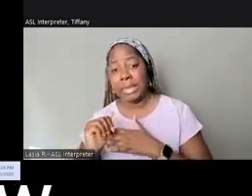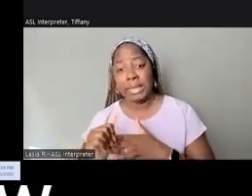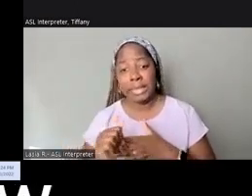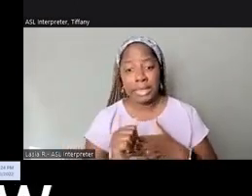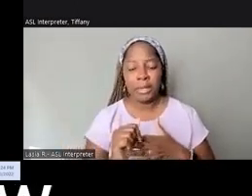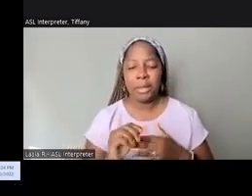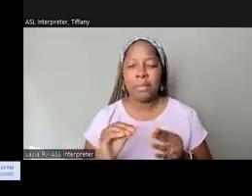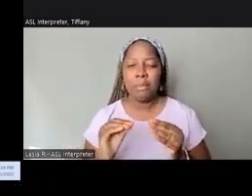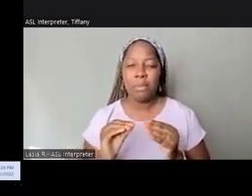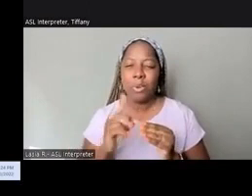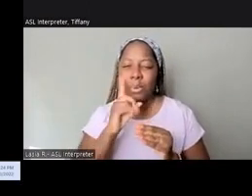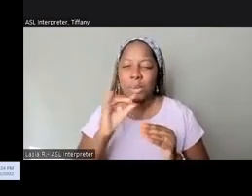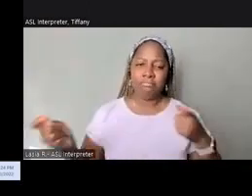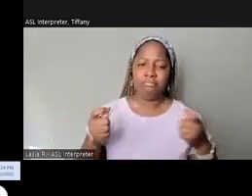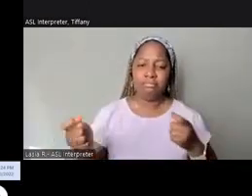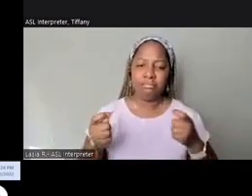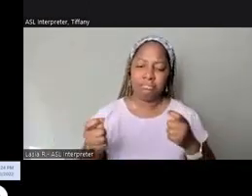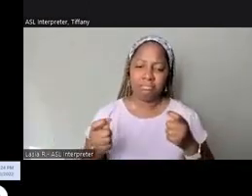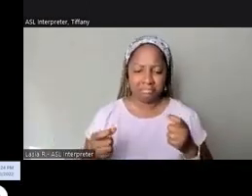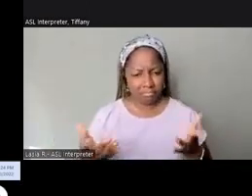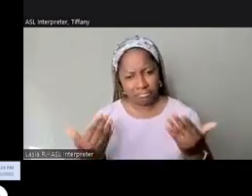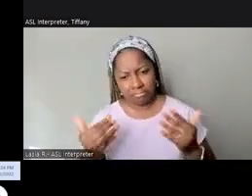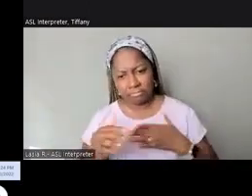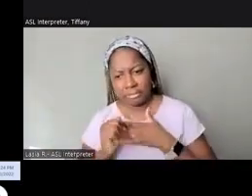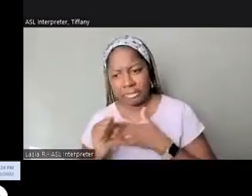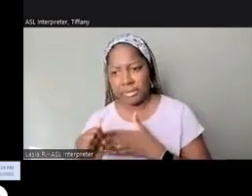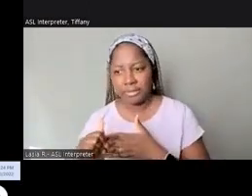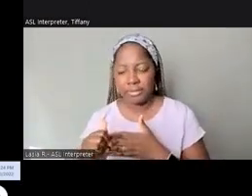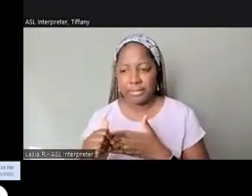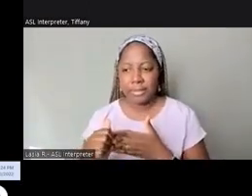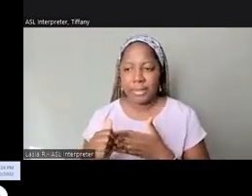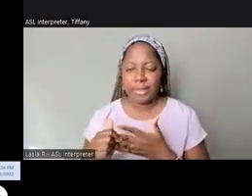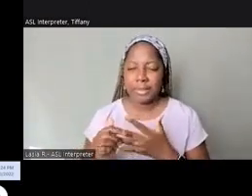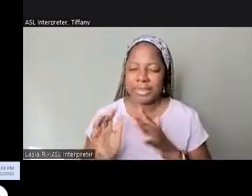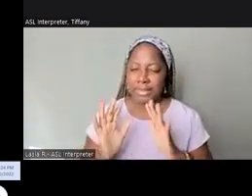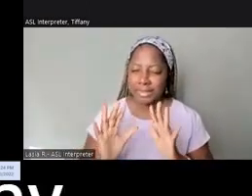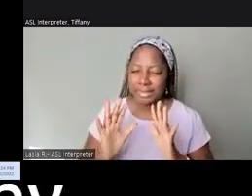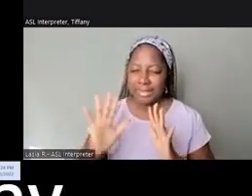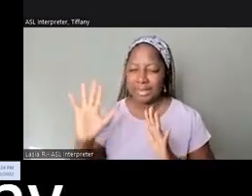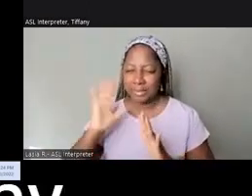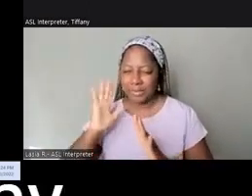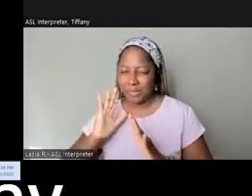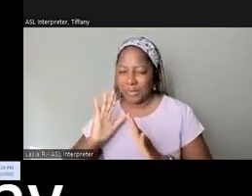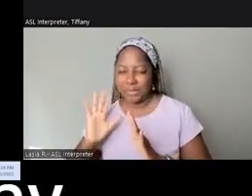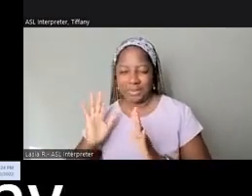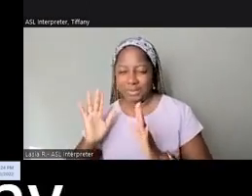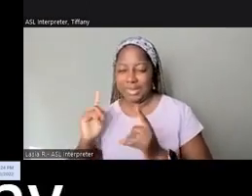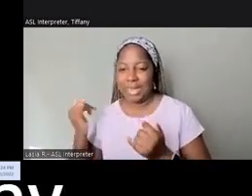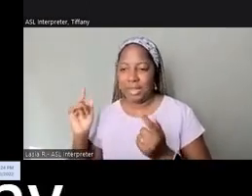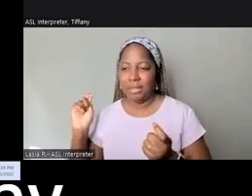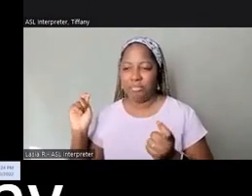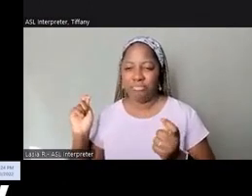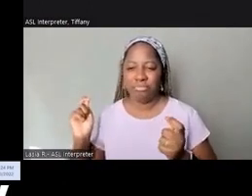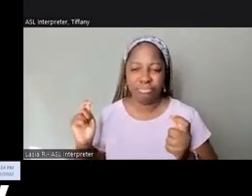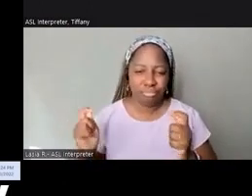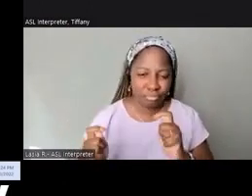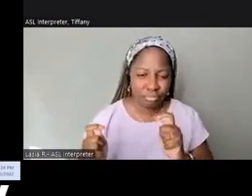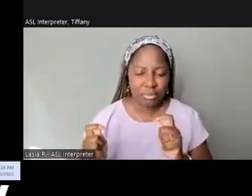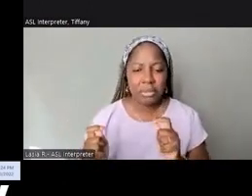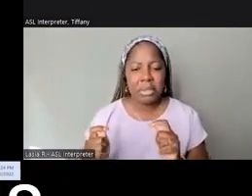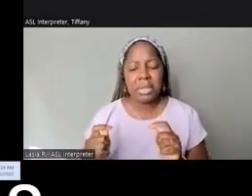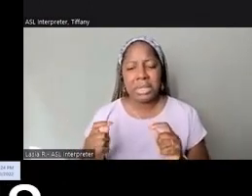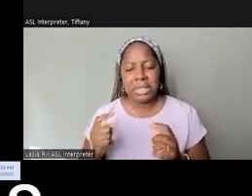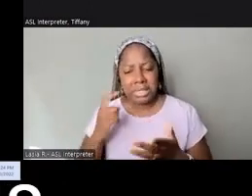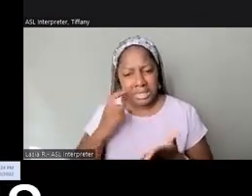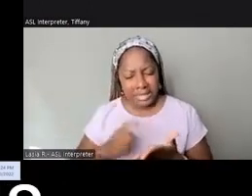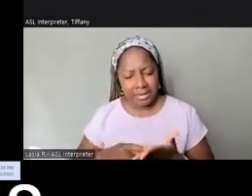or spearheading something and reimagining that this time and stage of my world and my life